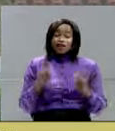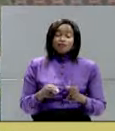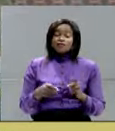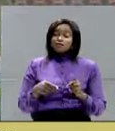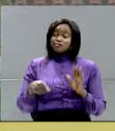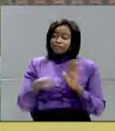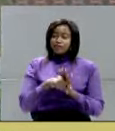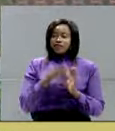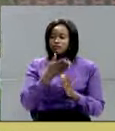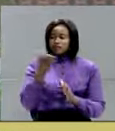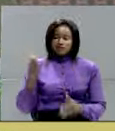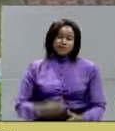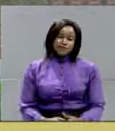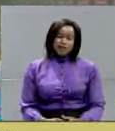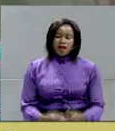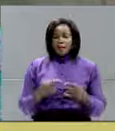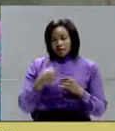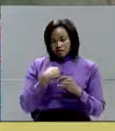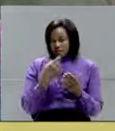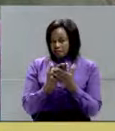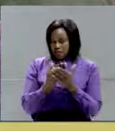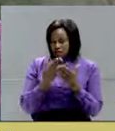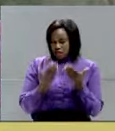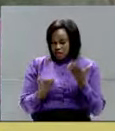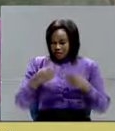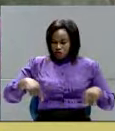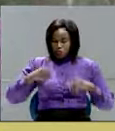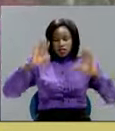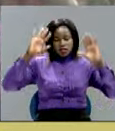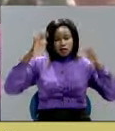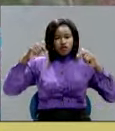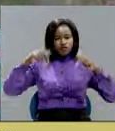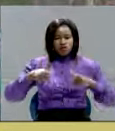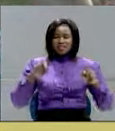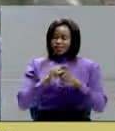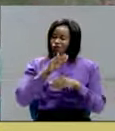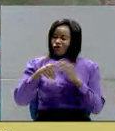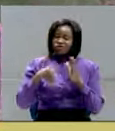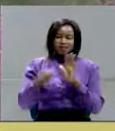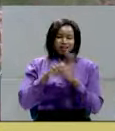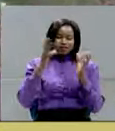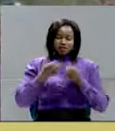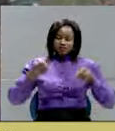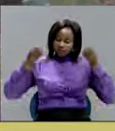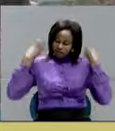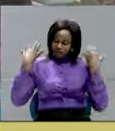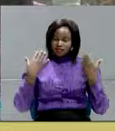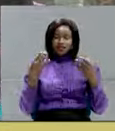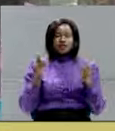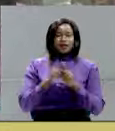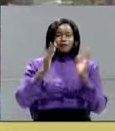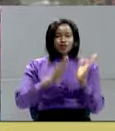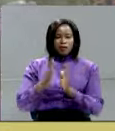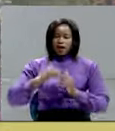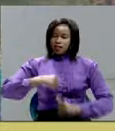My appeal is, may we celebrate today and put behind us all that negative energy and prepare ourselves